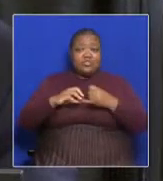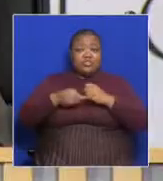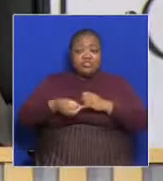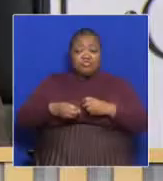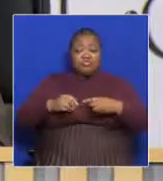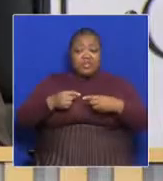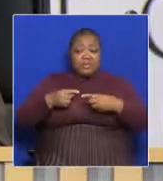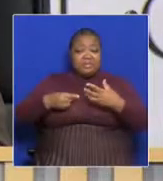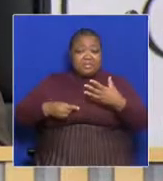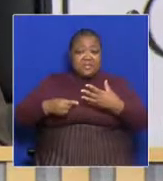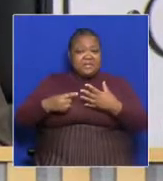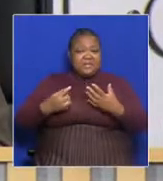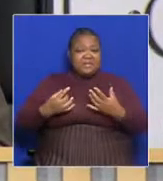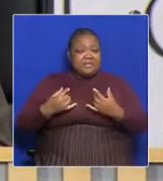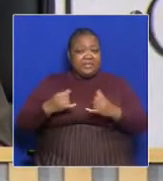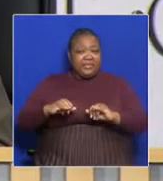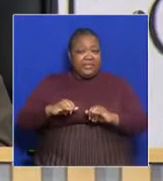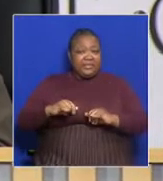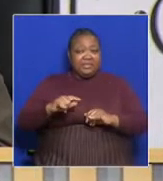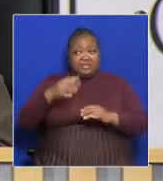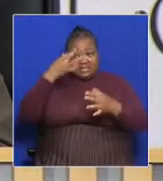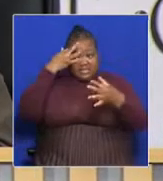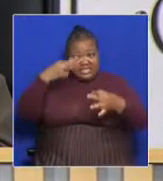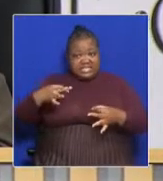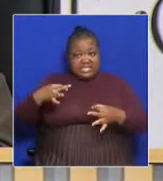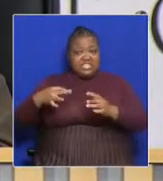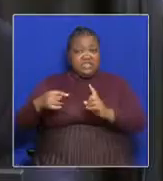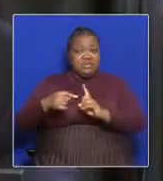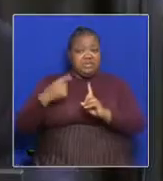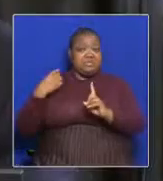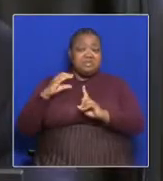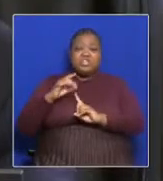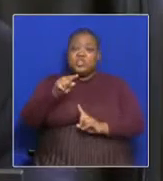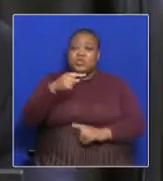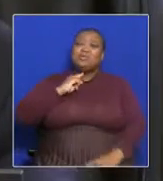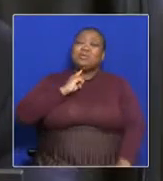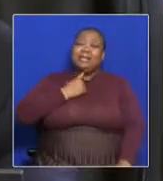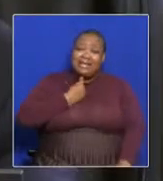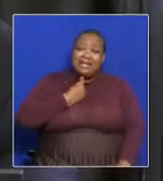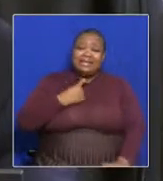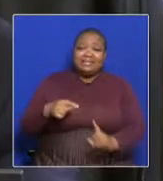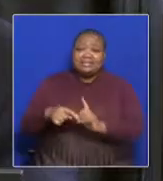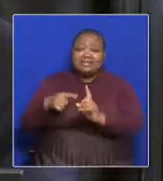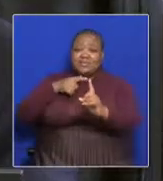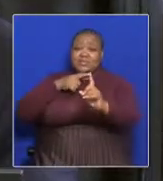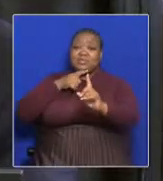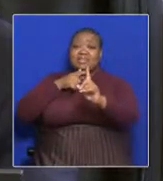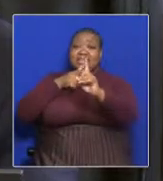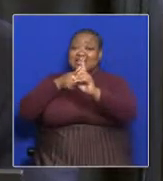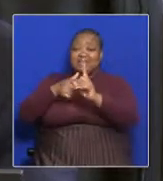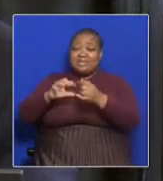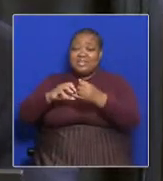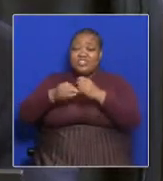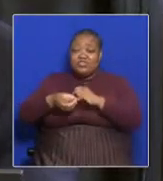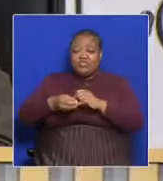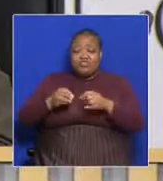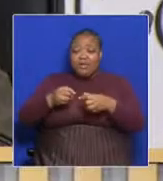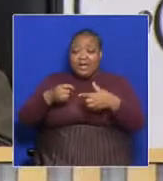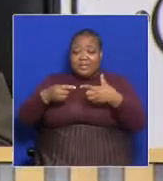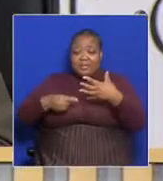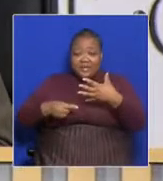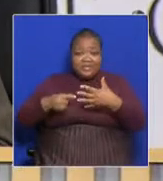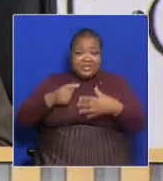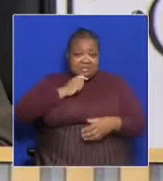the decision on him, Chair. You lied when you said to him you had exhausted all avenues. Was it true that you had?